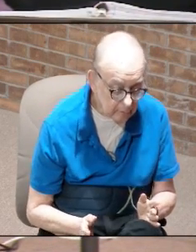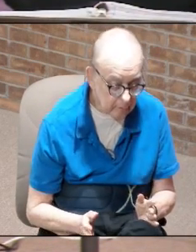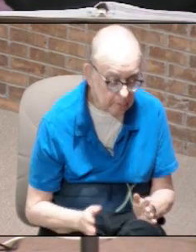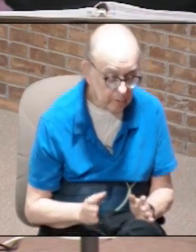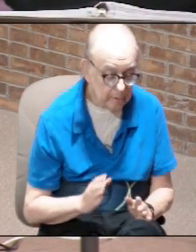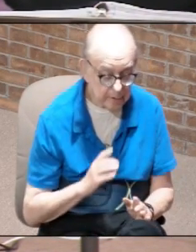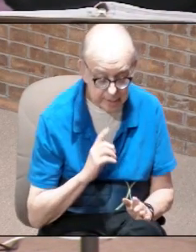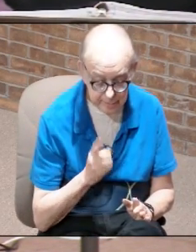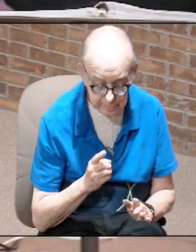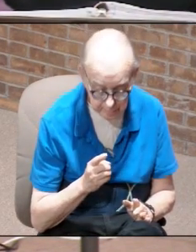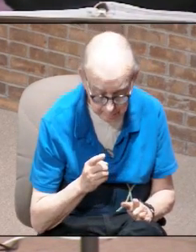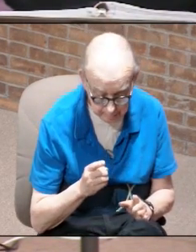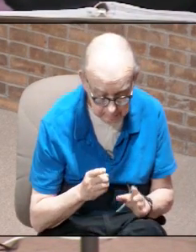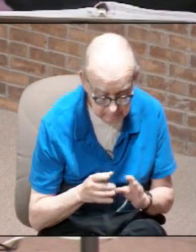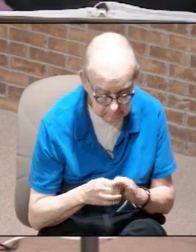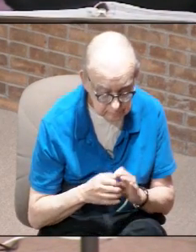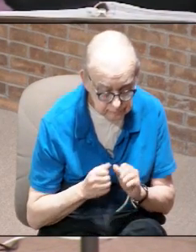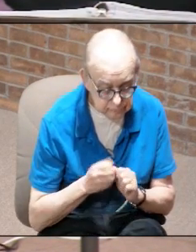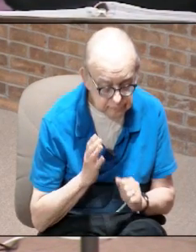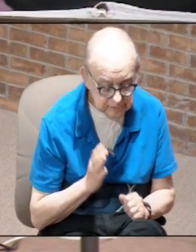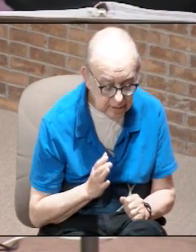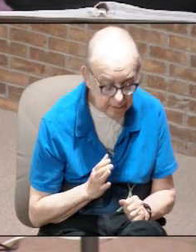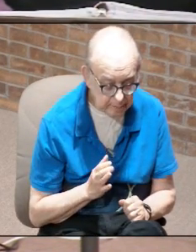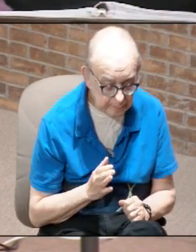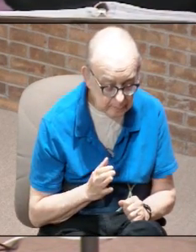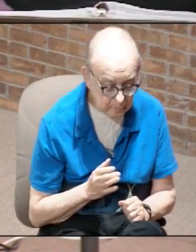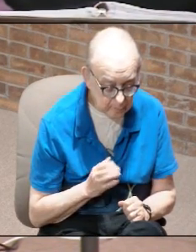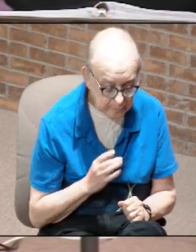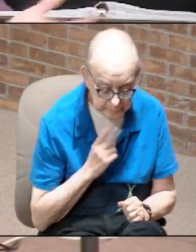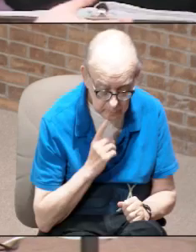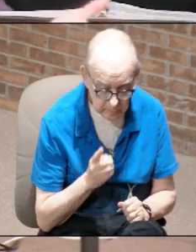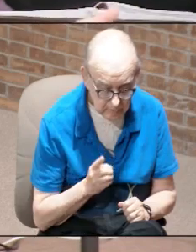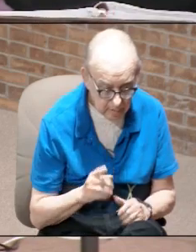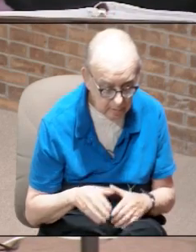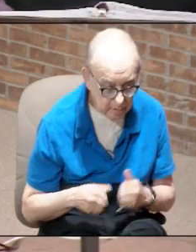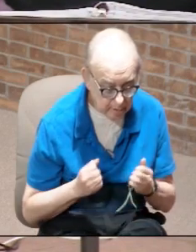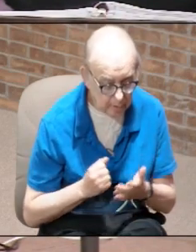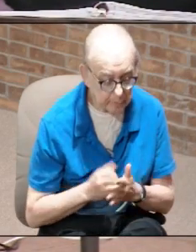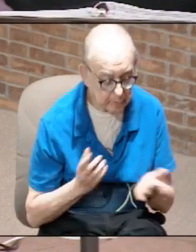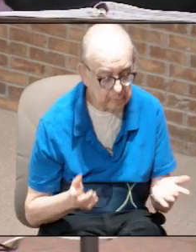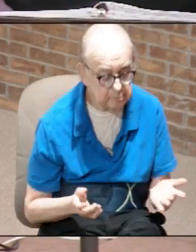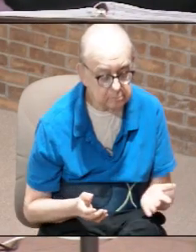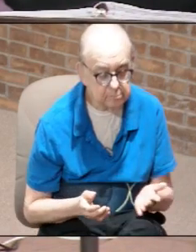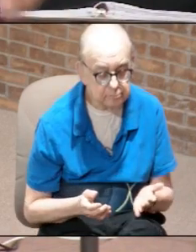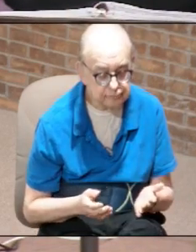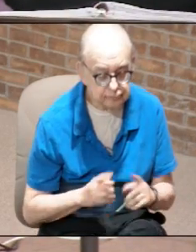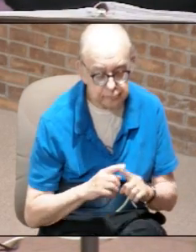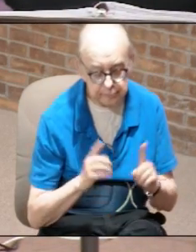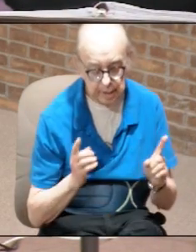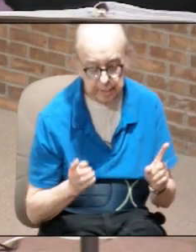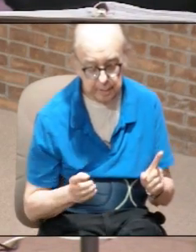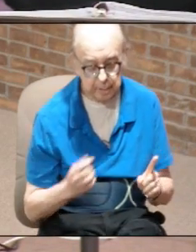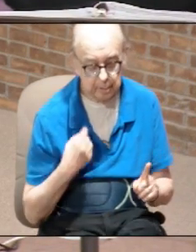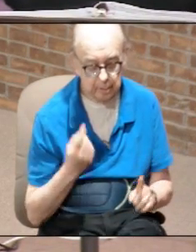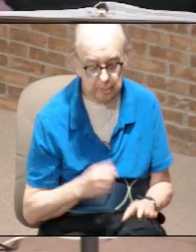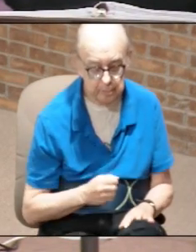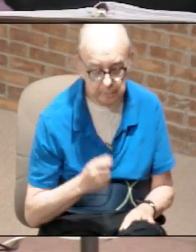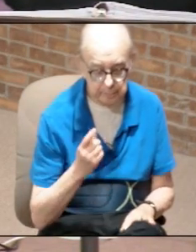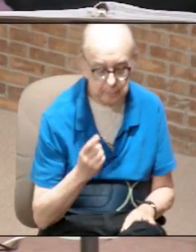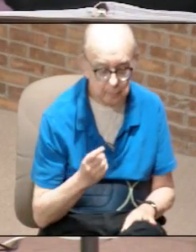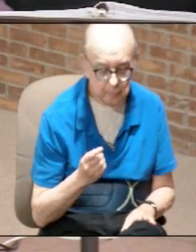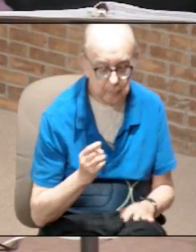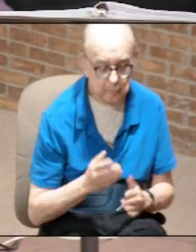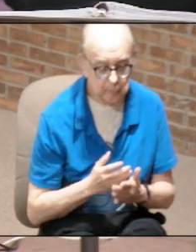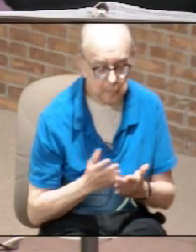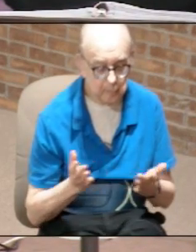and God. Unless you want to share it with them and maybe God sent them into your life to help you. But we need to